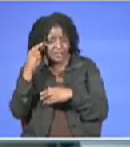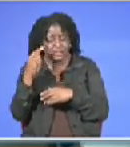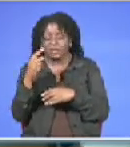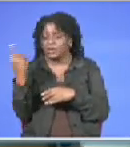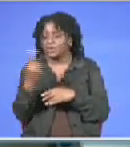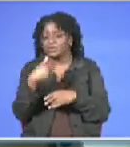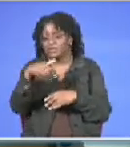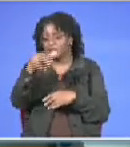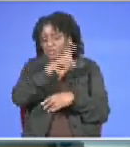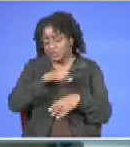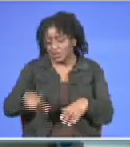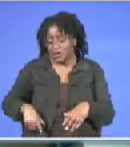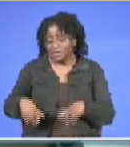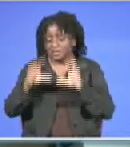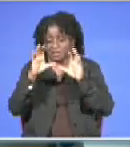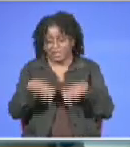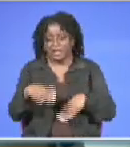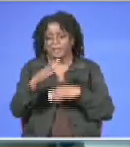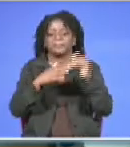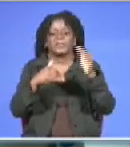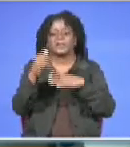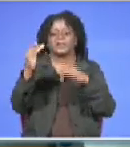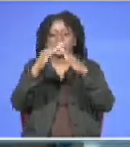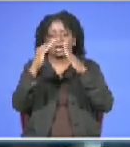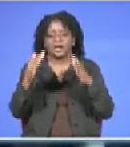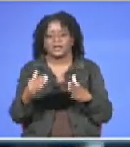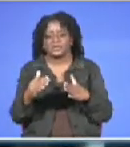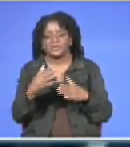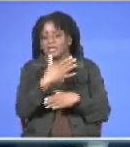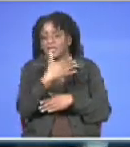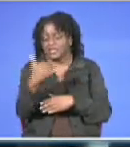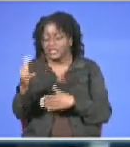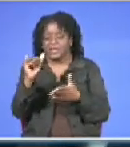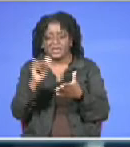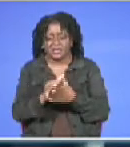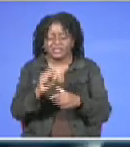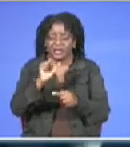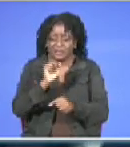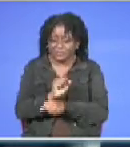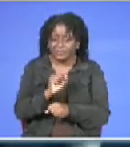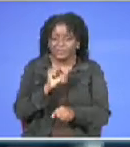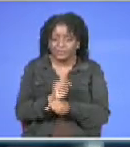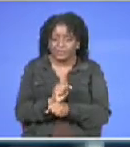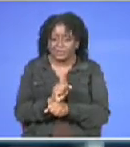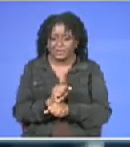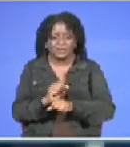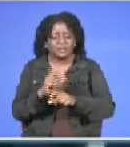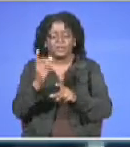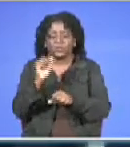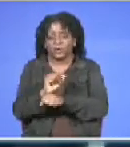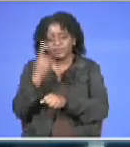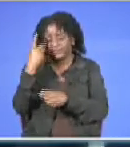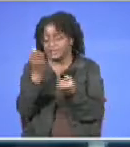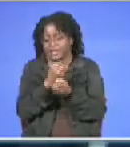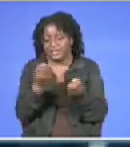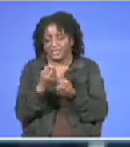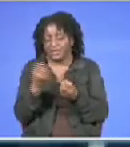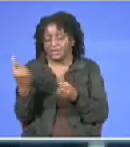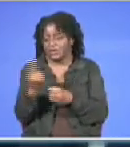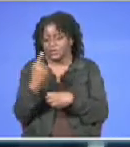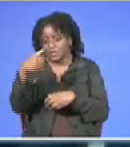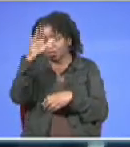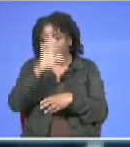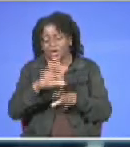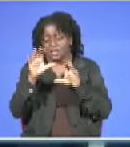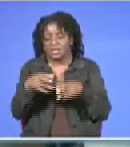house. They that labor, labor, but in vain. That God is raising you up to a